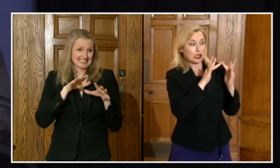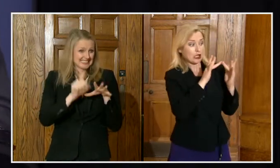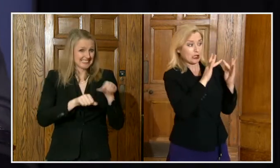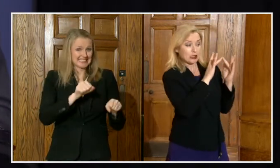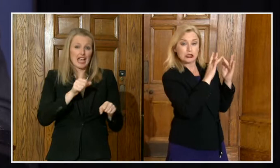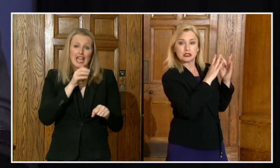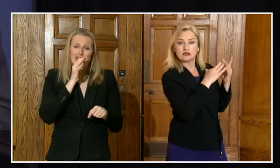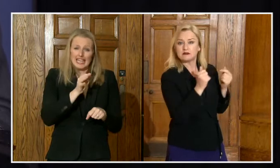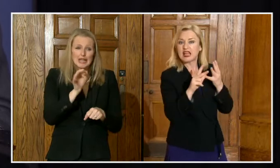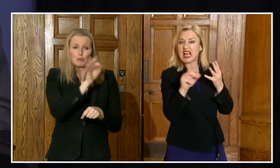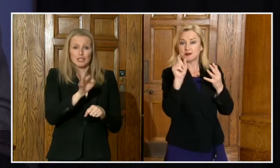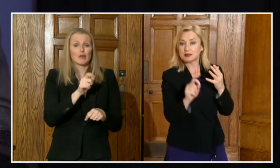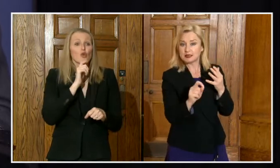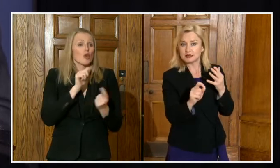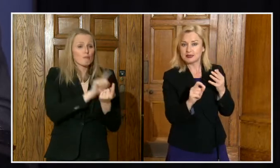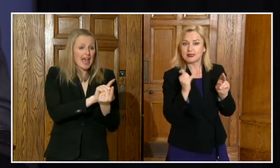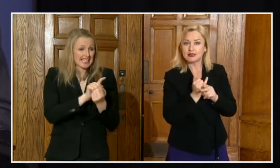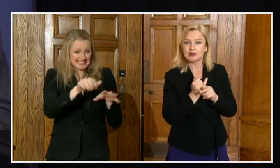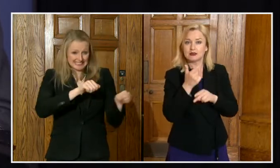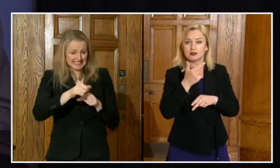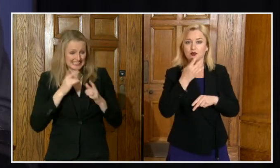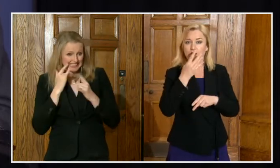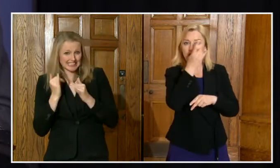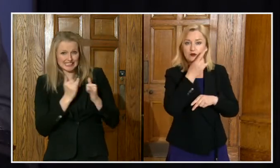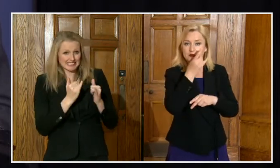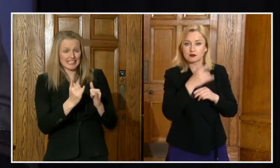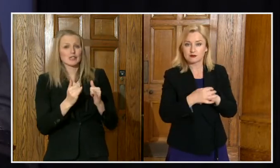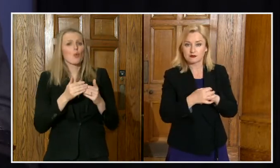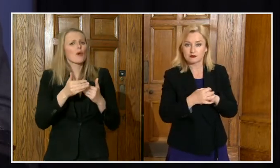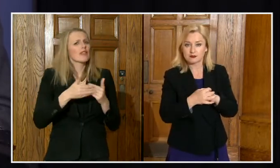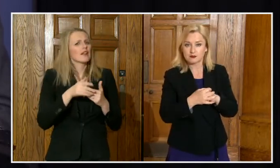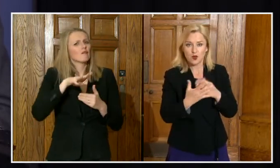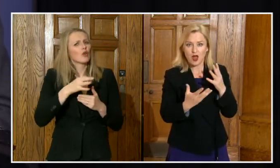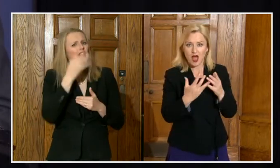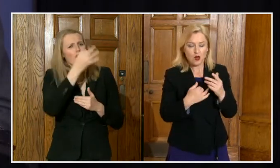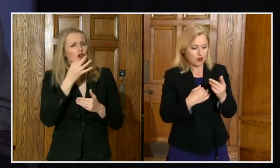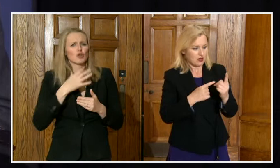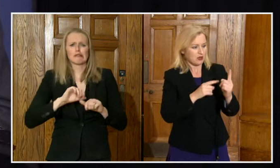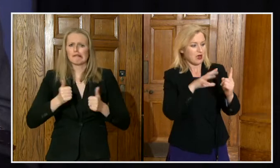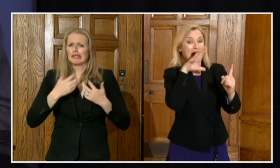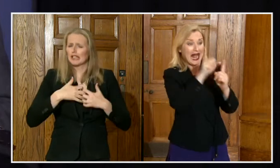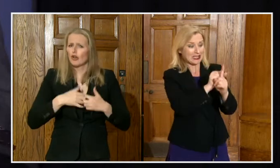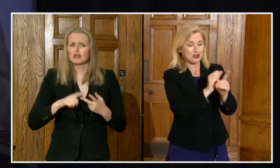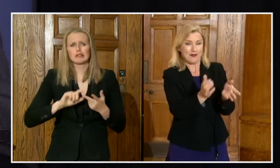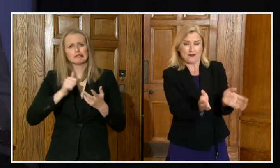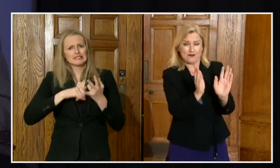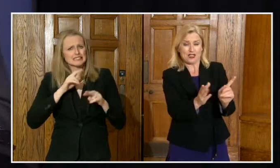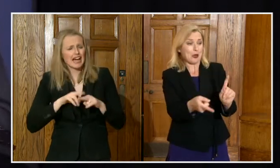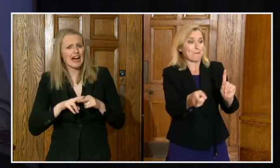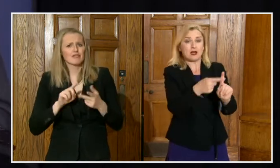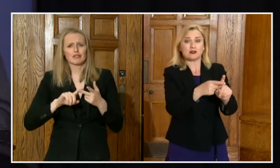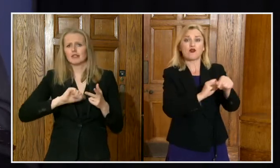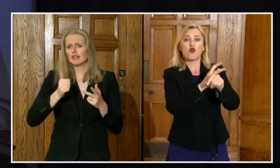within 48 hours. So that will need both people, and it will require technology, platforms to support and retain